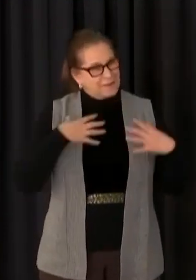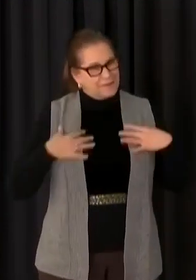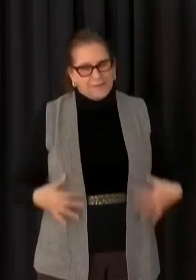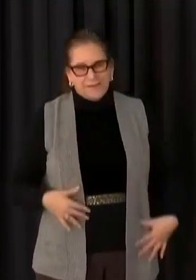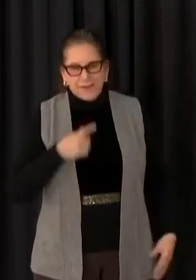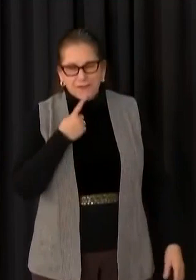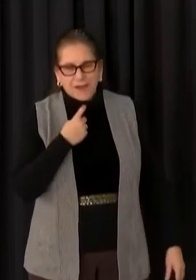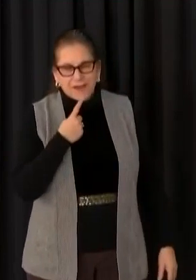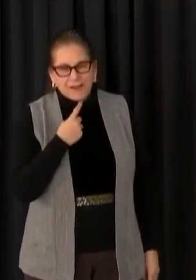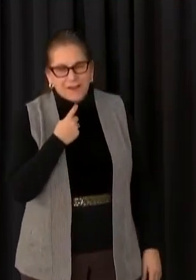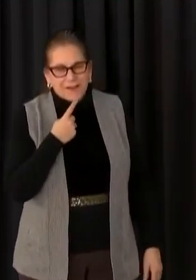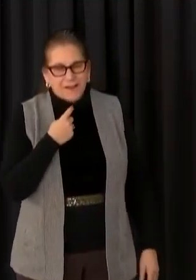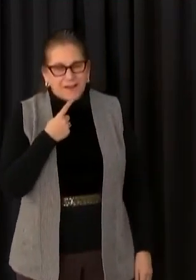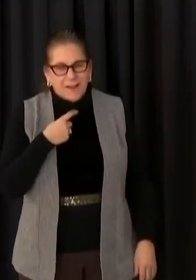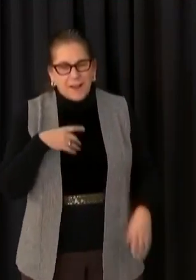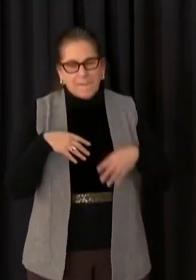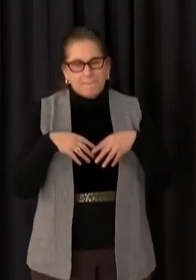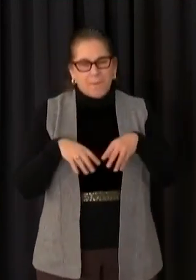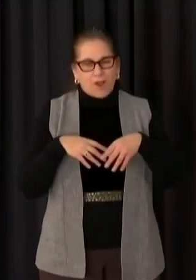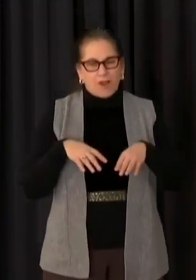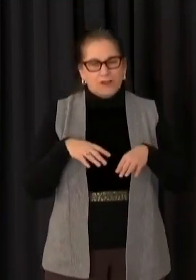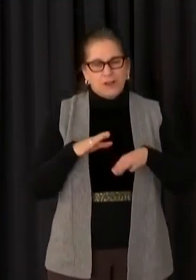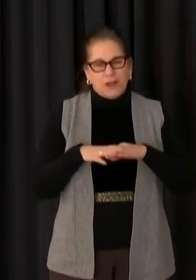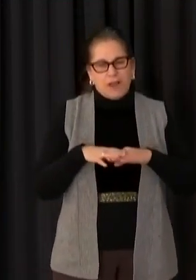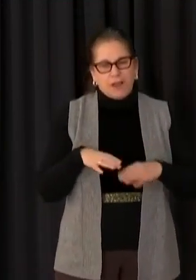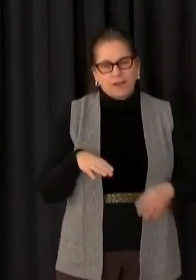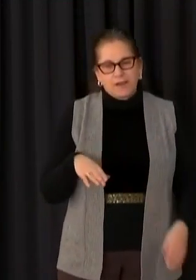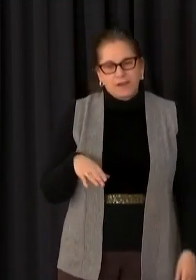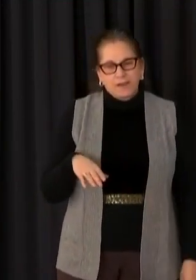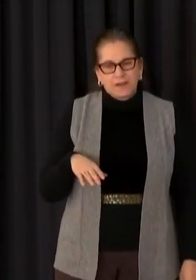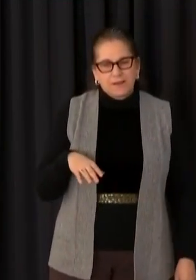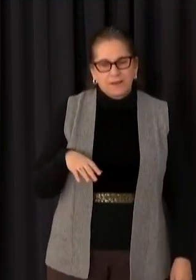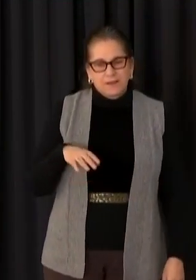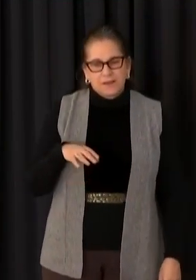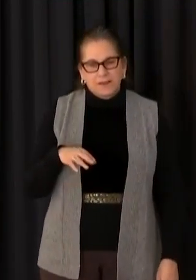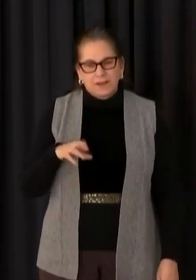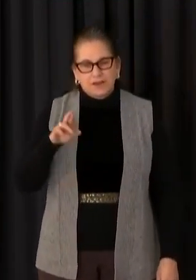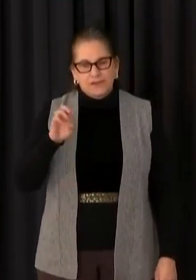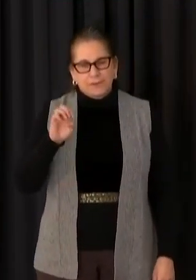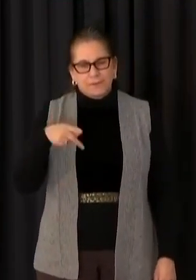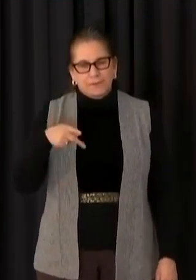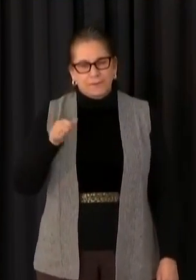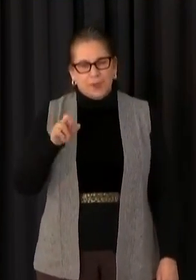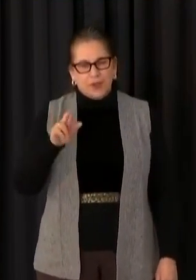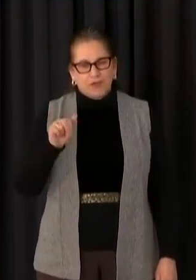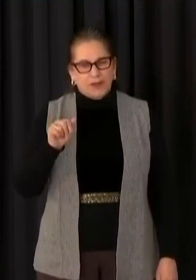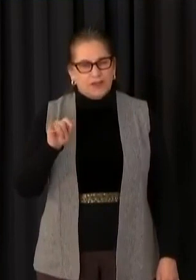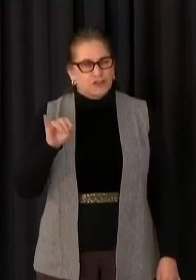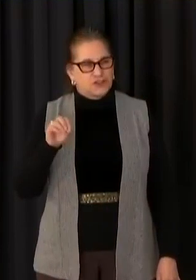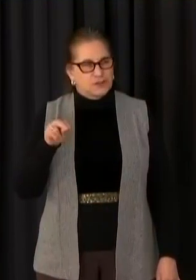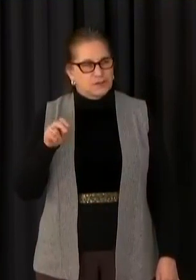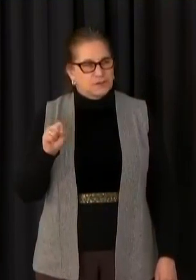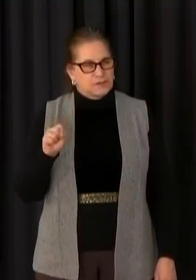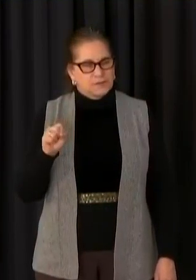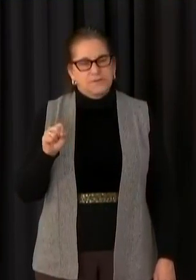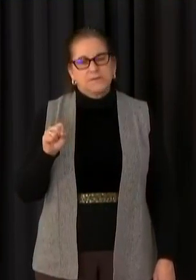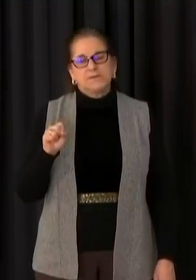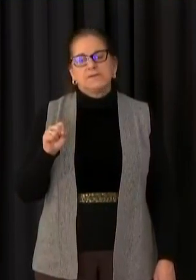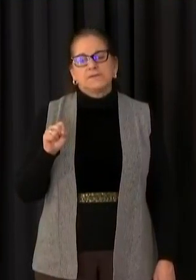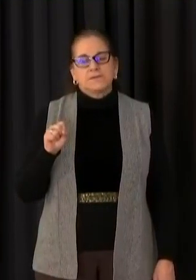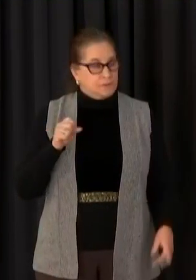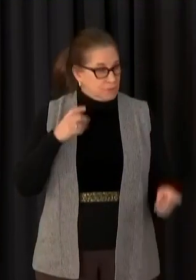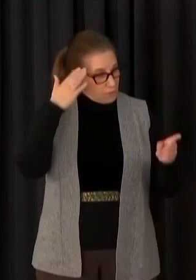it's supposed to be a march of reparations. Can you tell us anything about that? Or what you know about it,